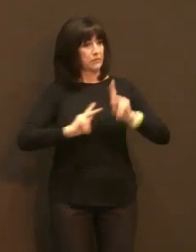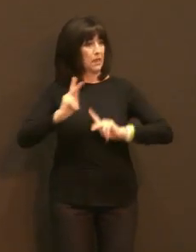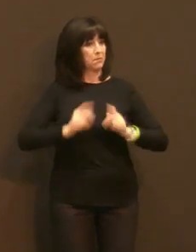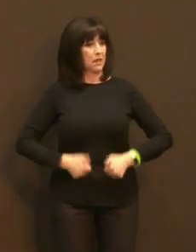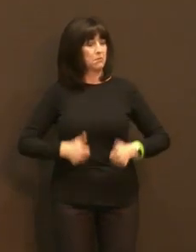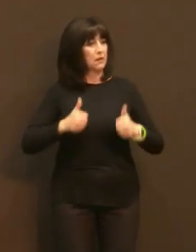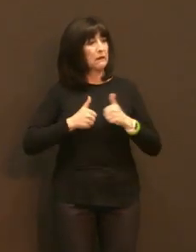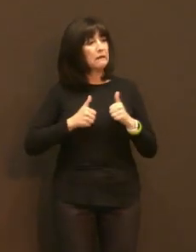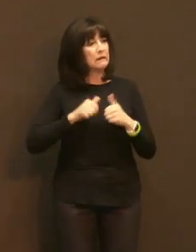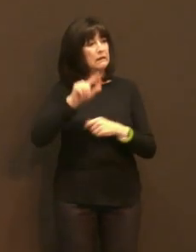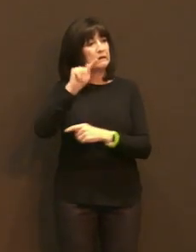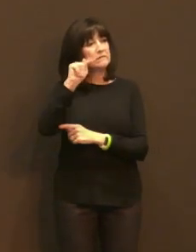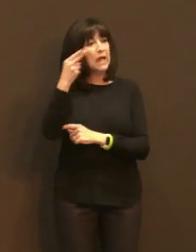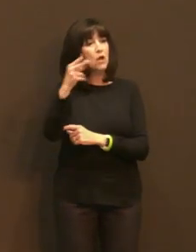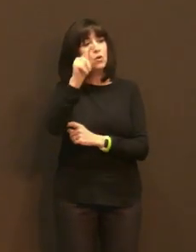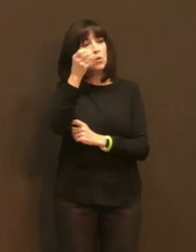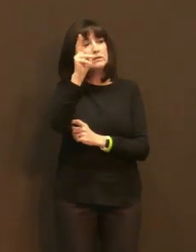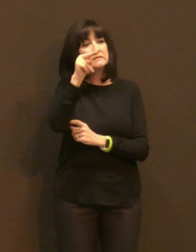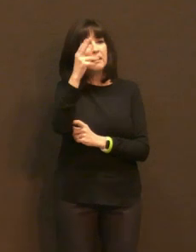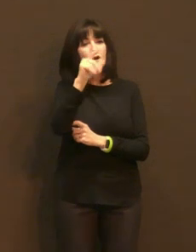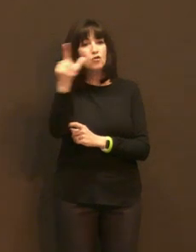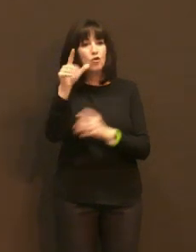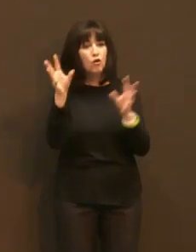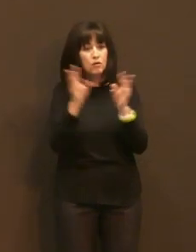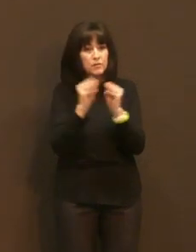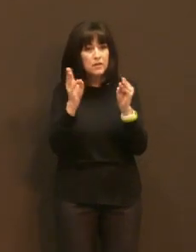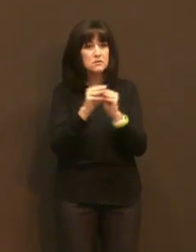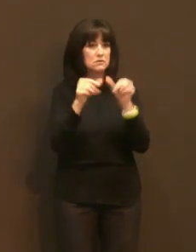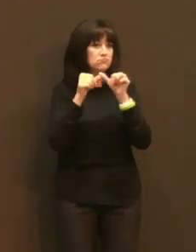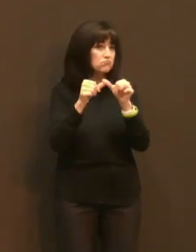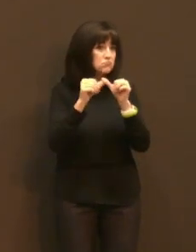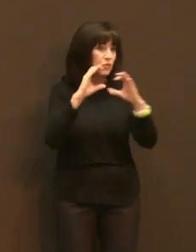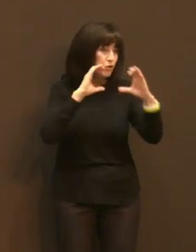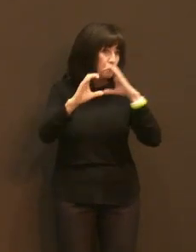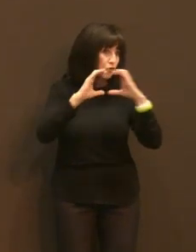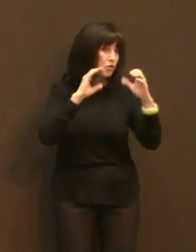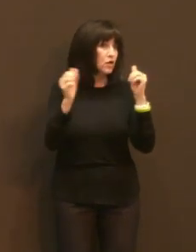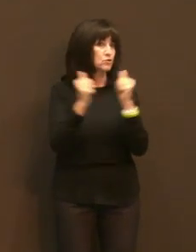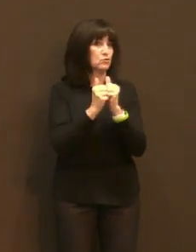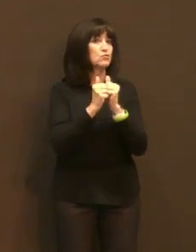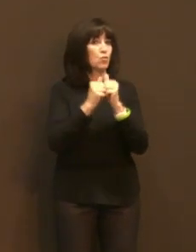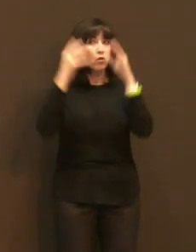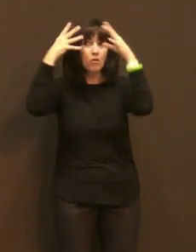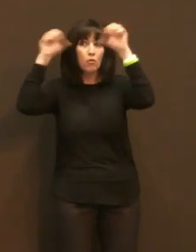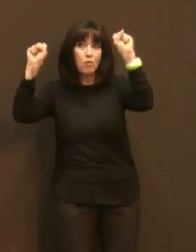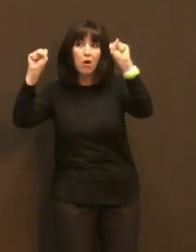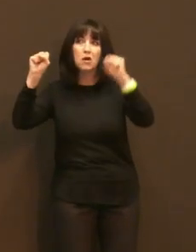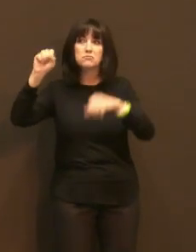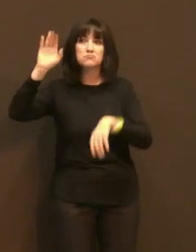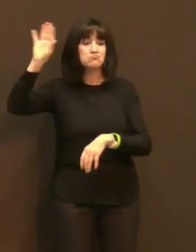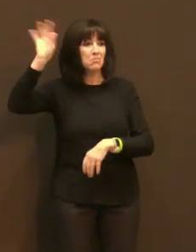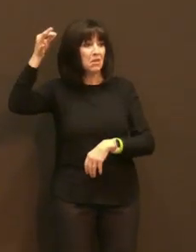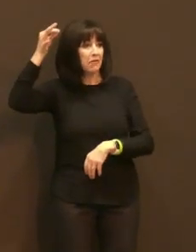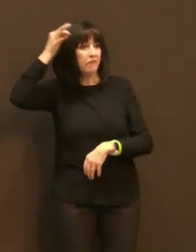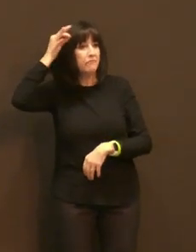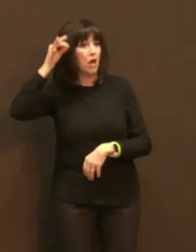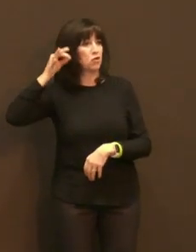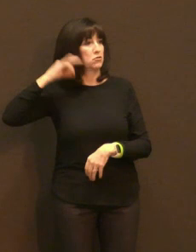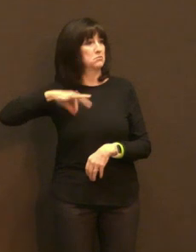hall meetings, and constant communication with the White House, our federal